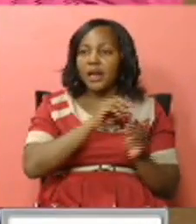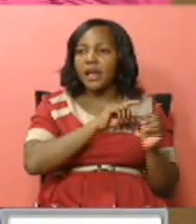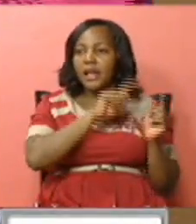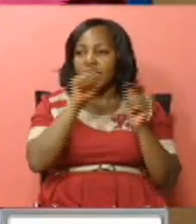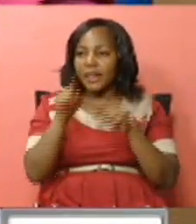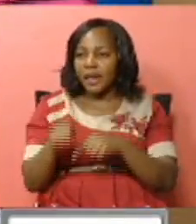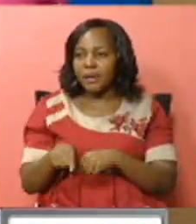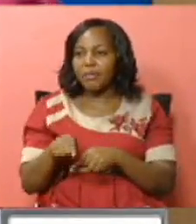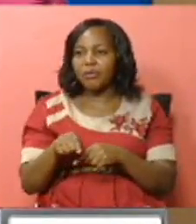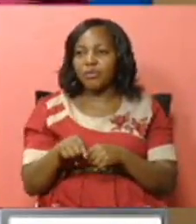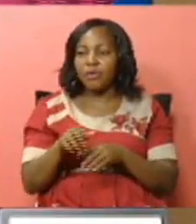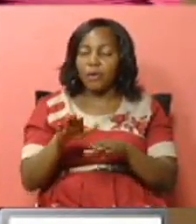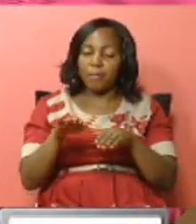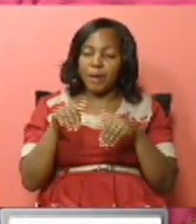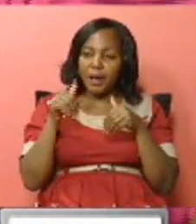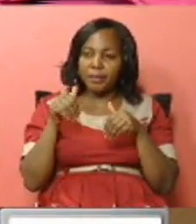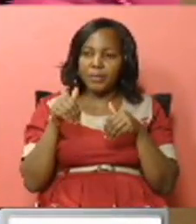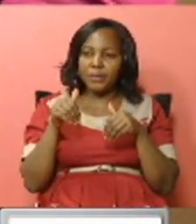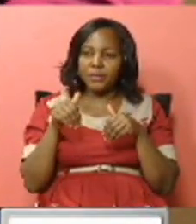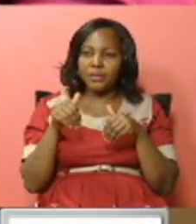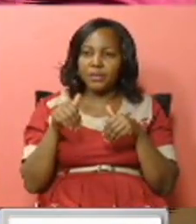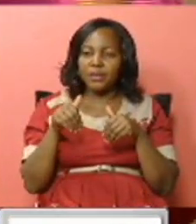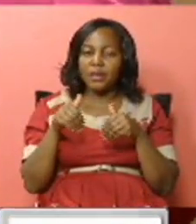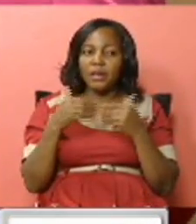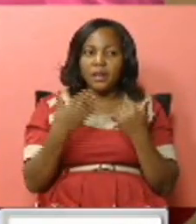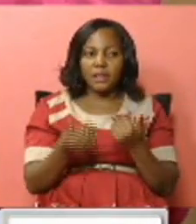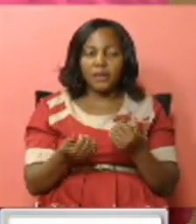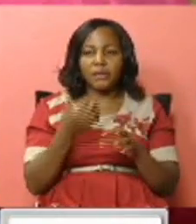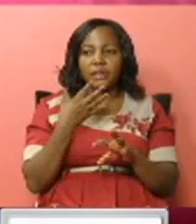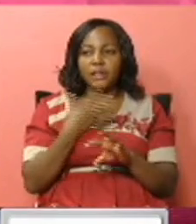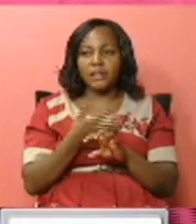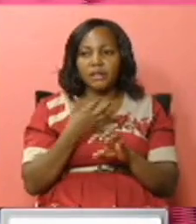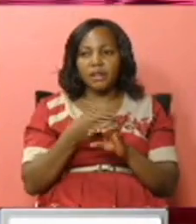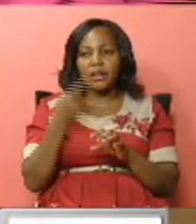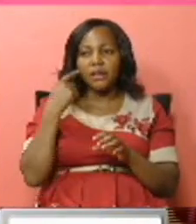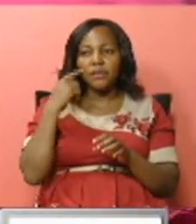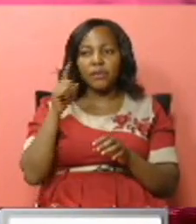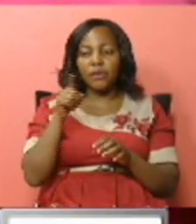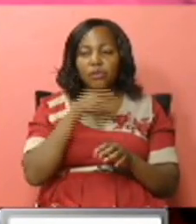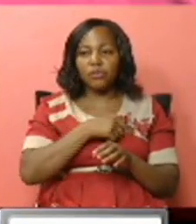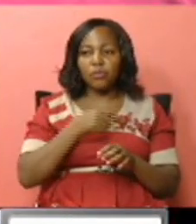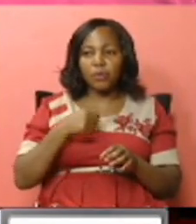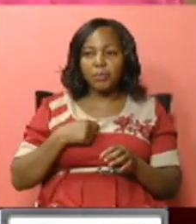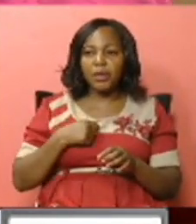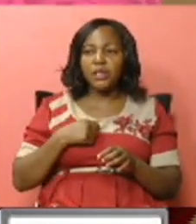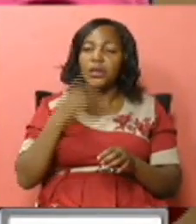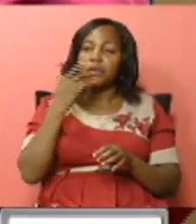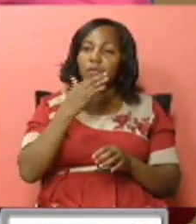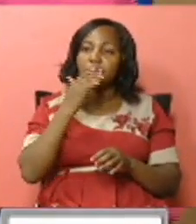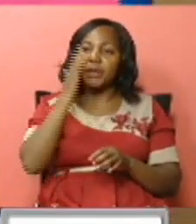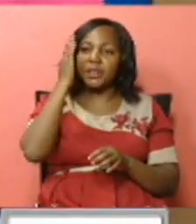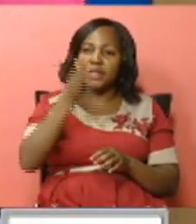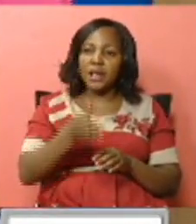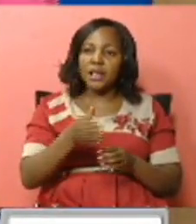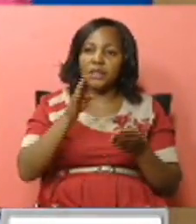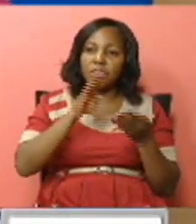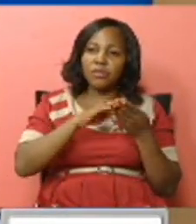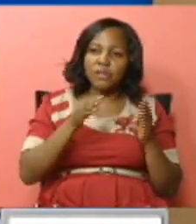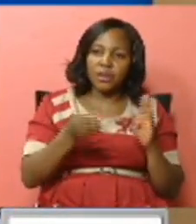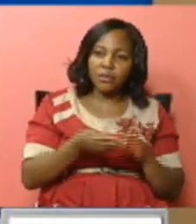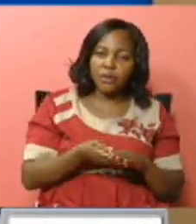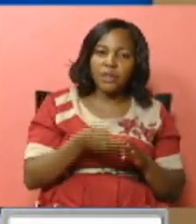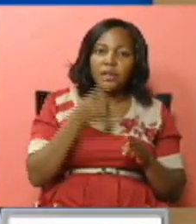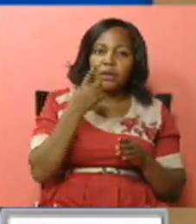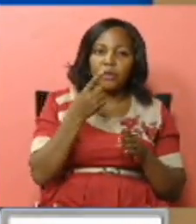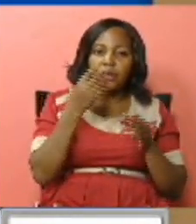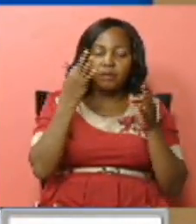of the NGOization of everything, you find that it's very hard for these ladies sometimes to speak directly to the stakeholders. So one of the things that